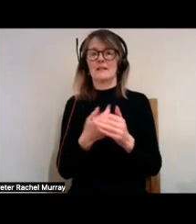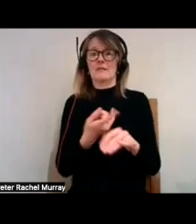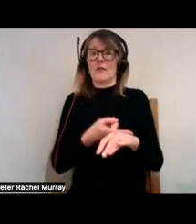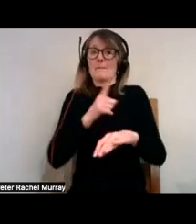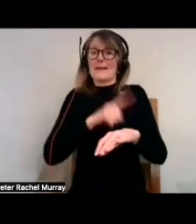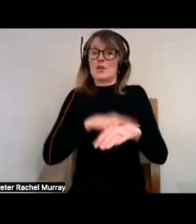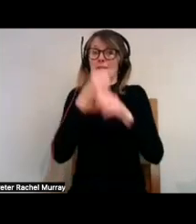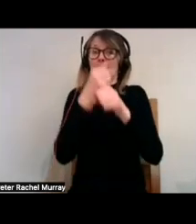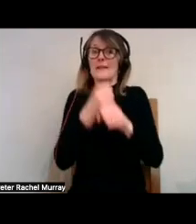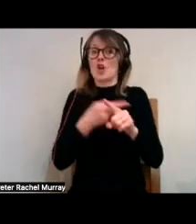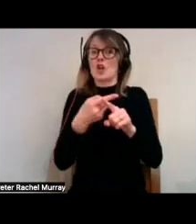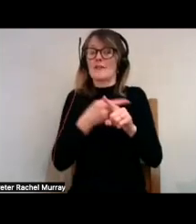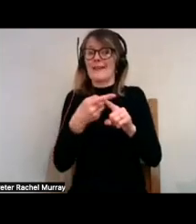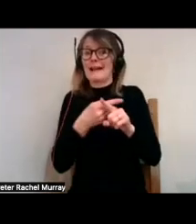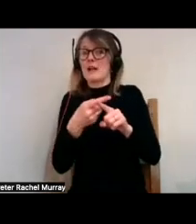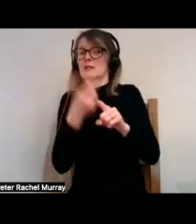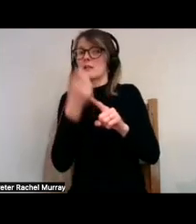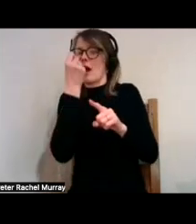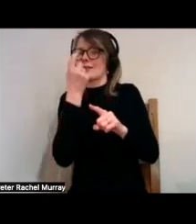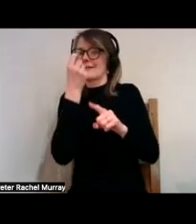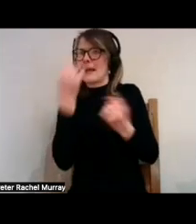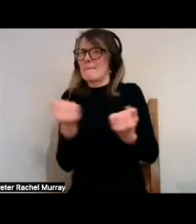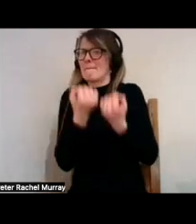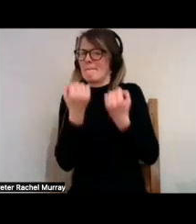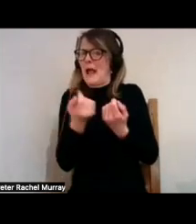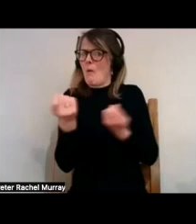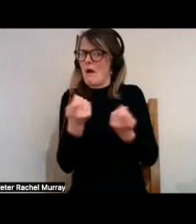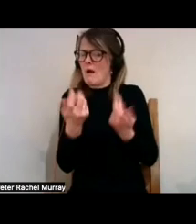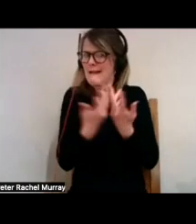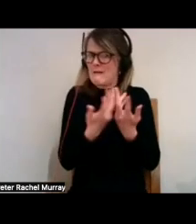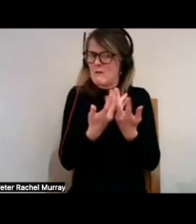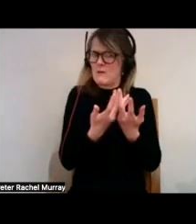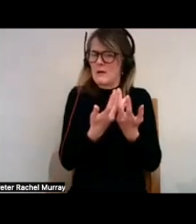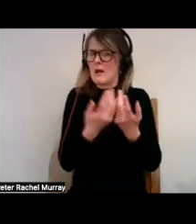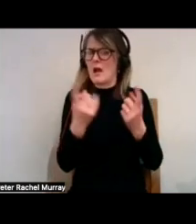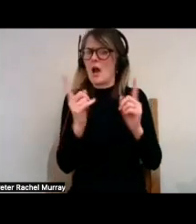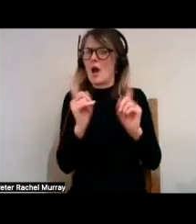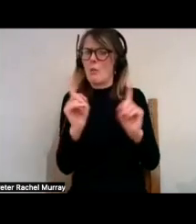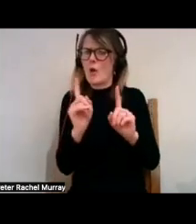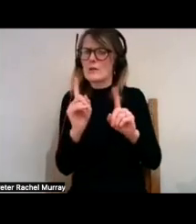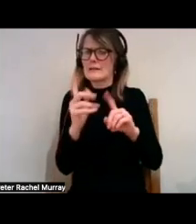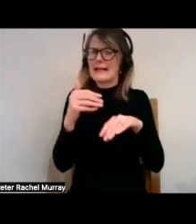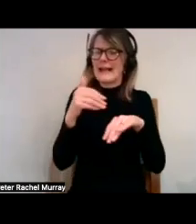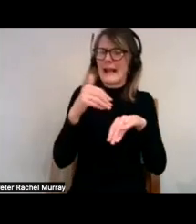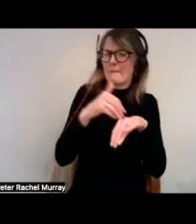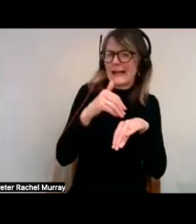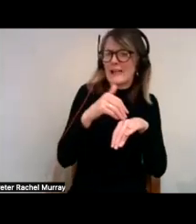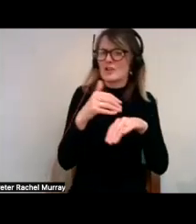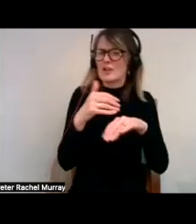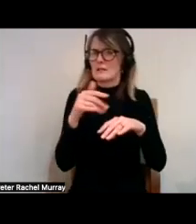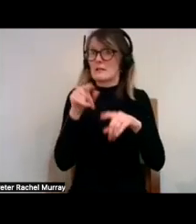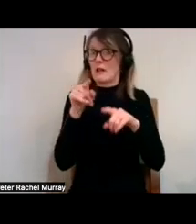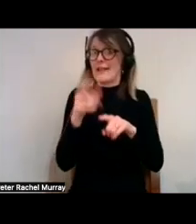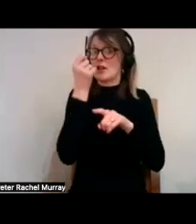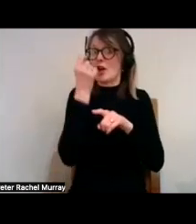in the Church of England understand power? And what implications does this understanding have for the